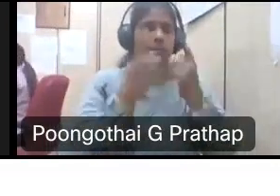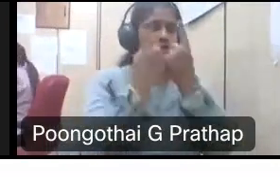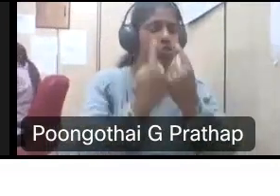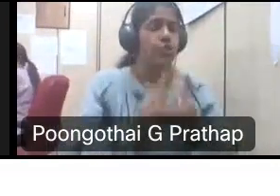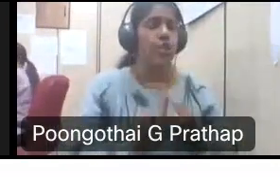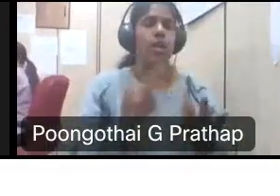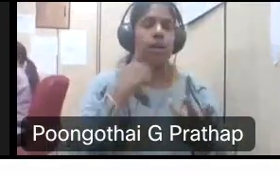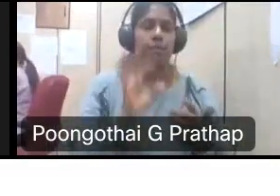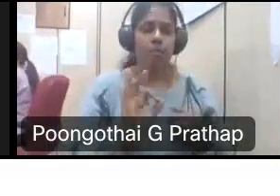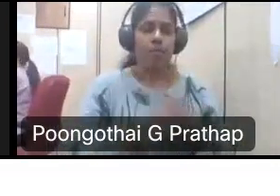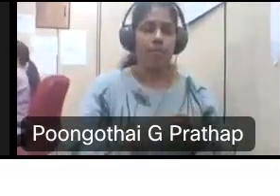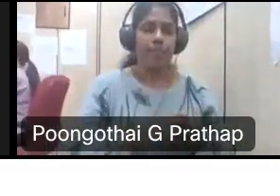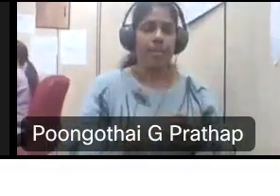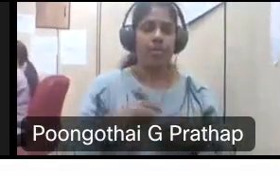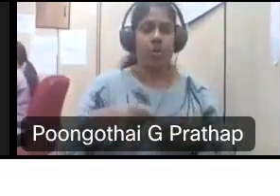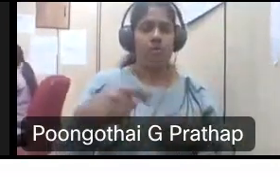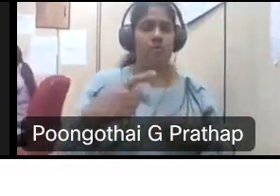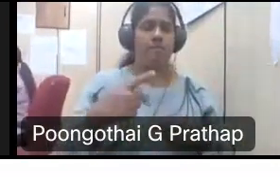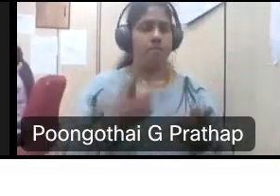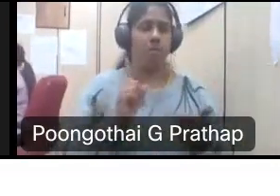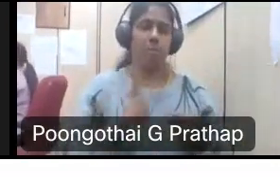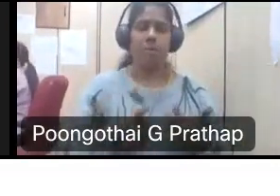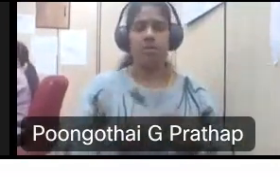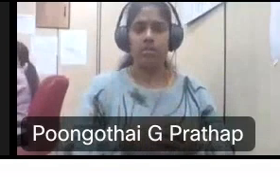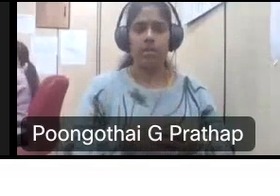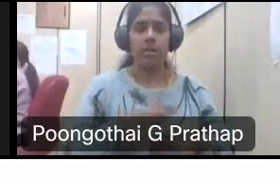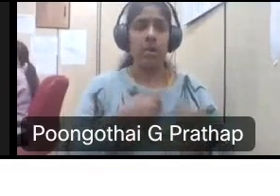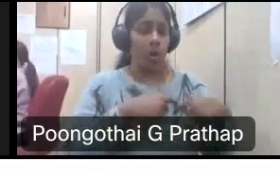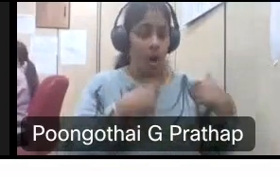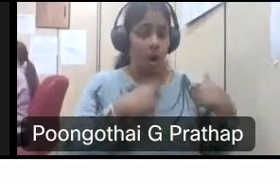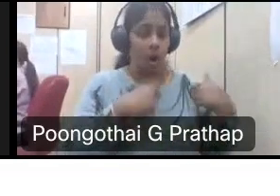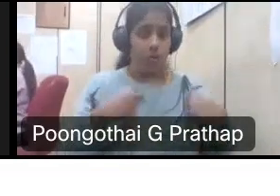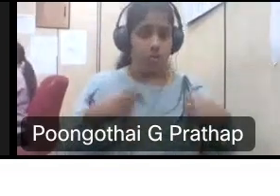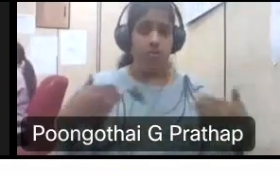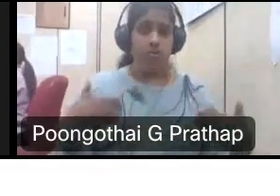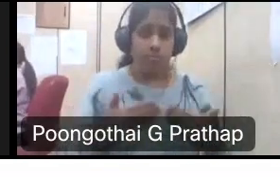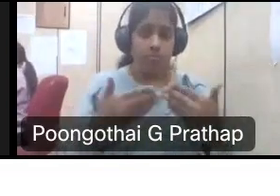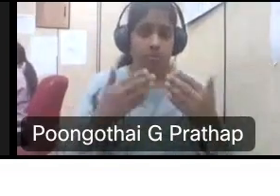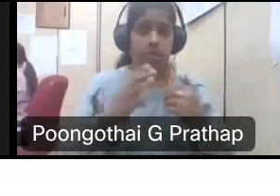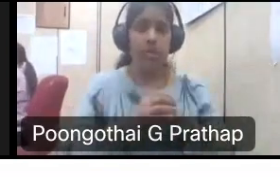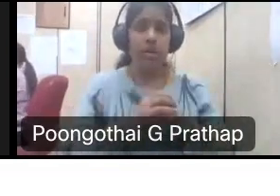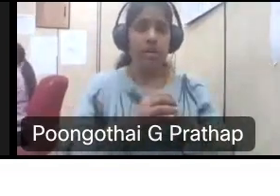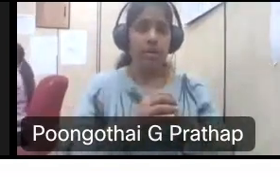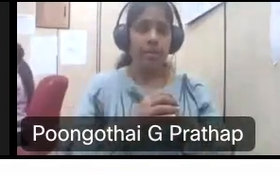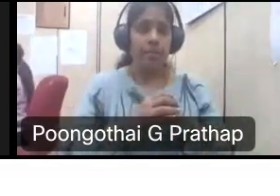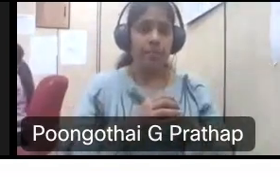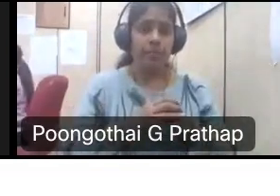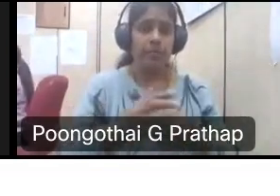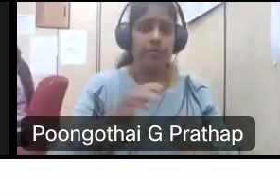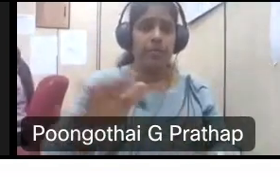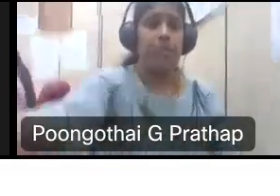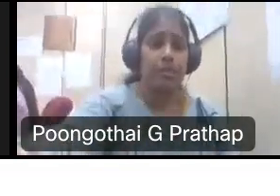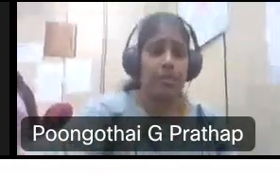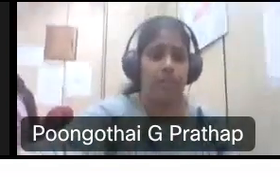almost always needed. What are the cardiovascular defects? Are they atrioventricular septal defect, ventricular septal defect, anemia,